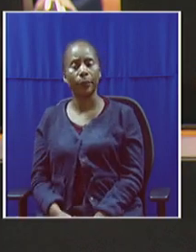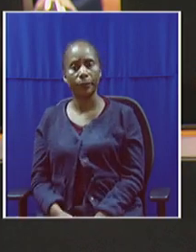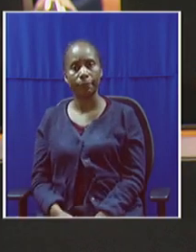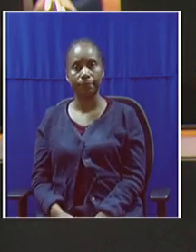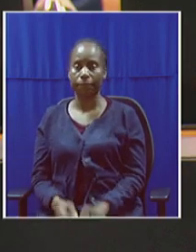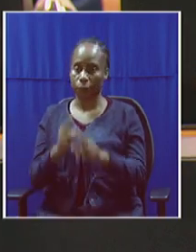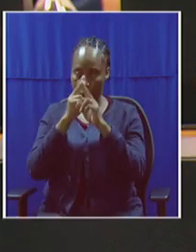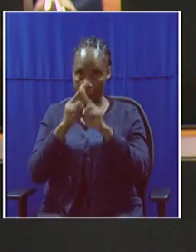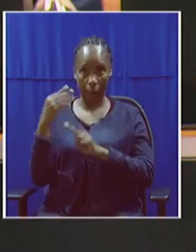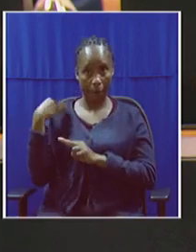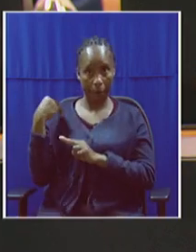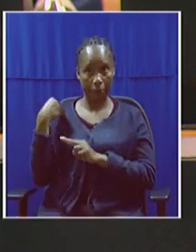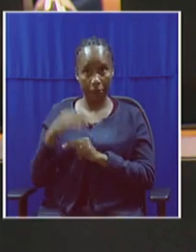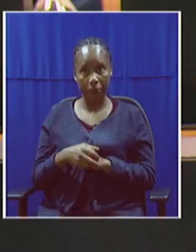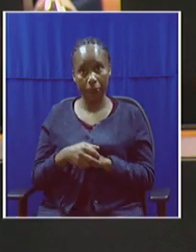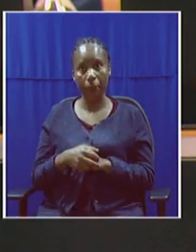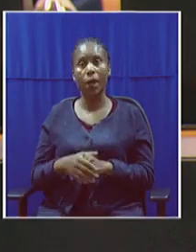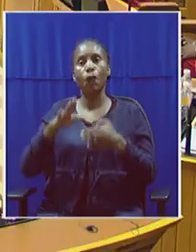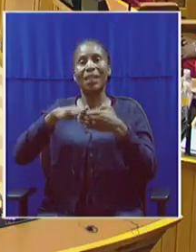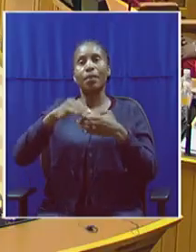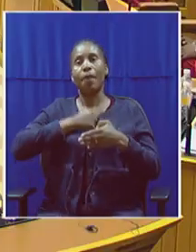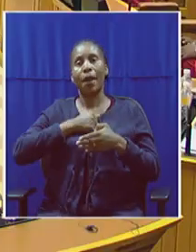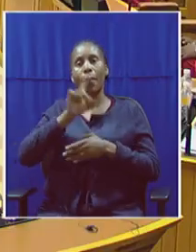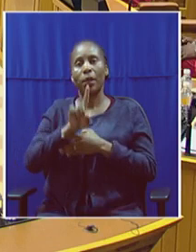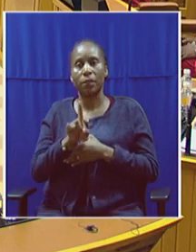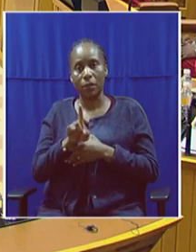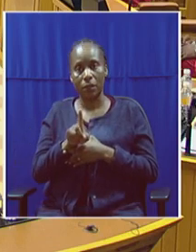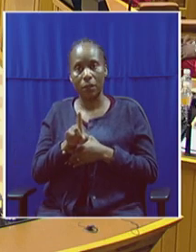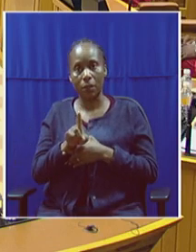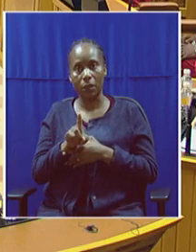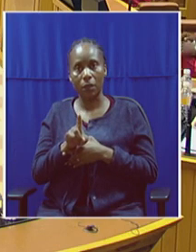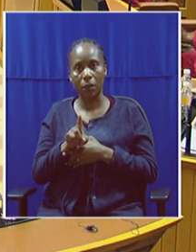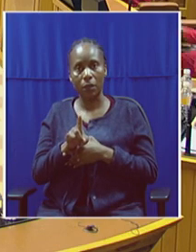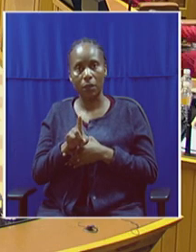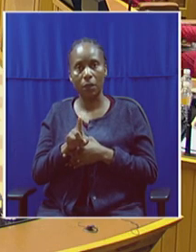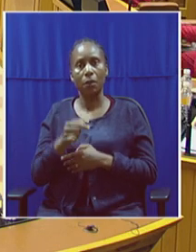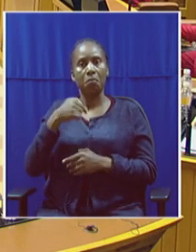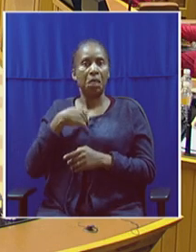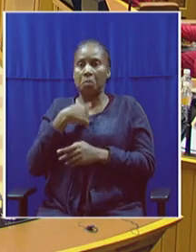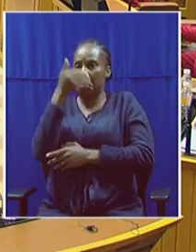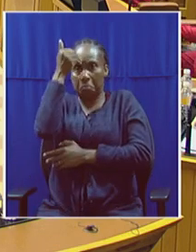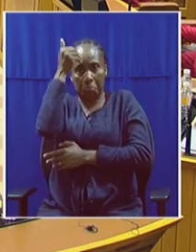Minister my first reason is that I'm not a list for any